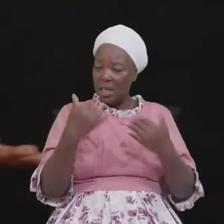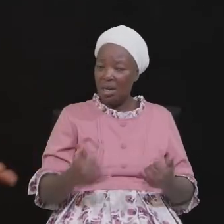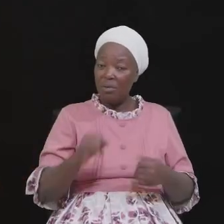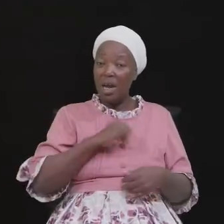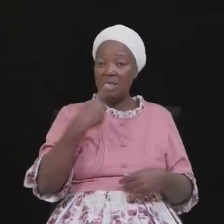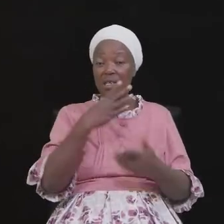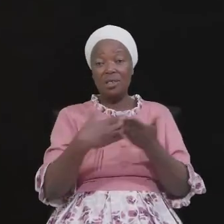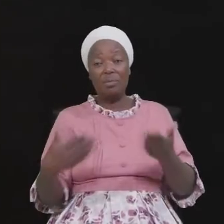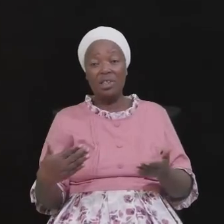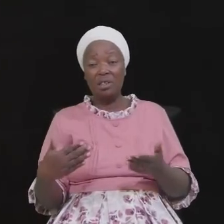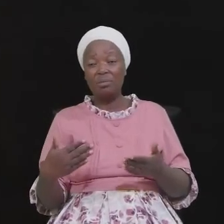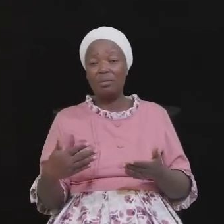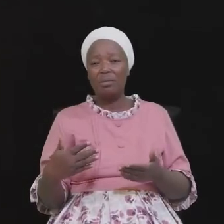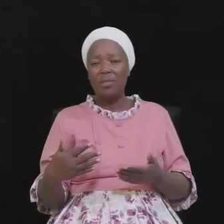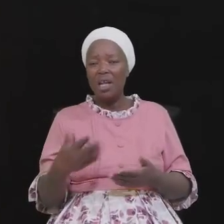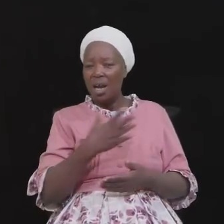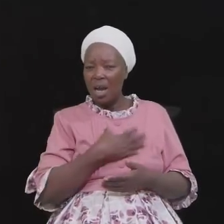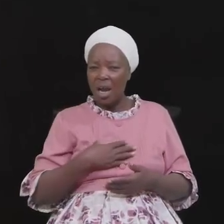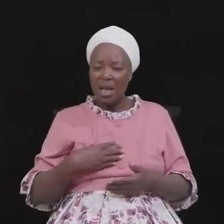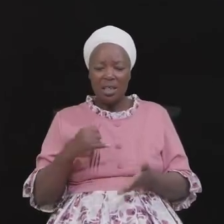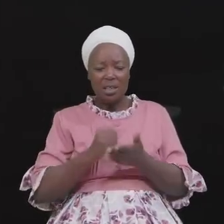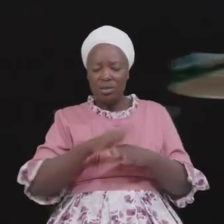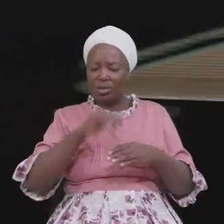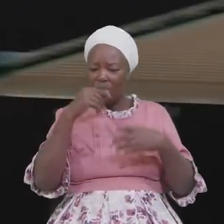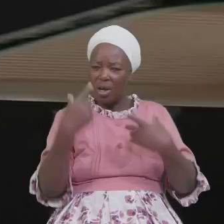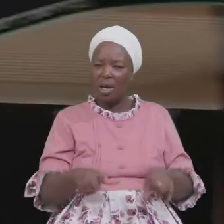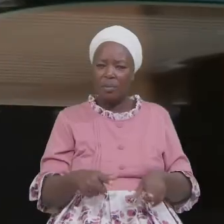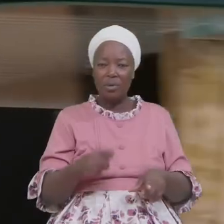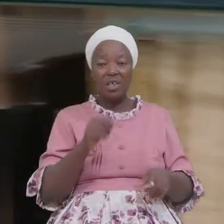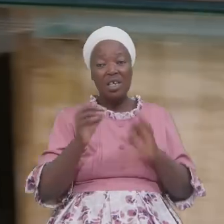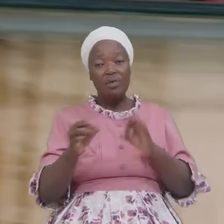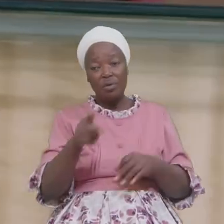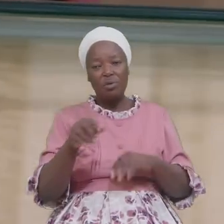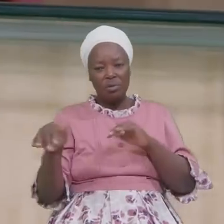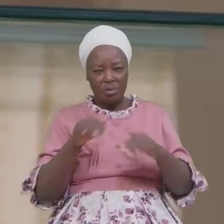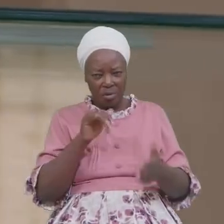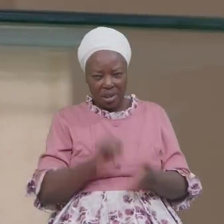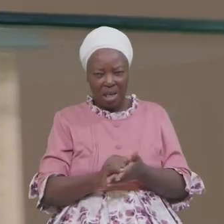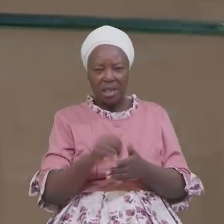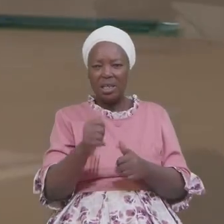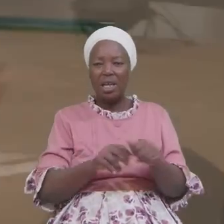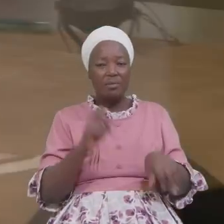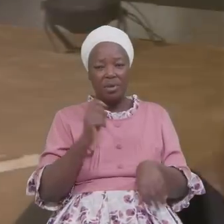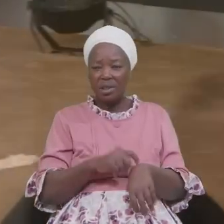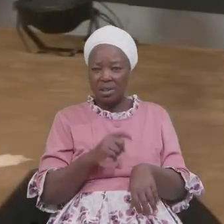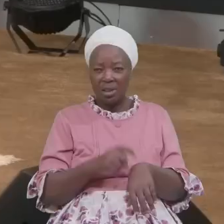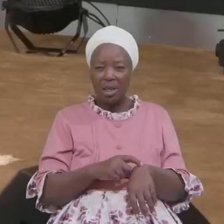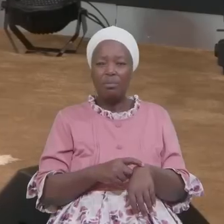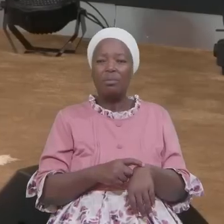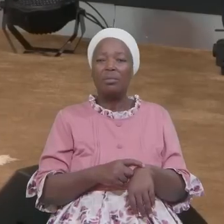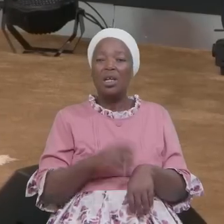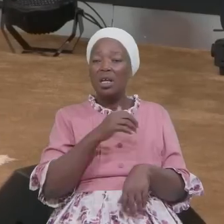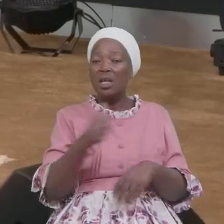say something and it doesn't come to pass. If you do that every time a